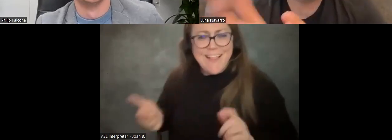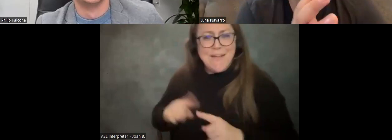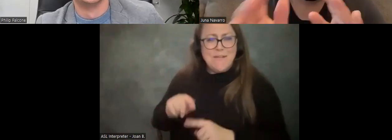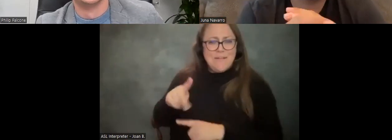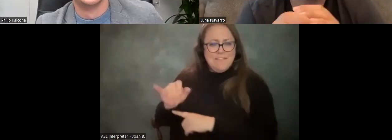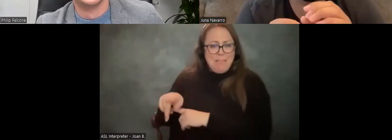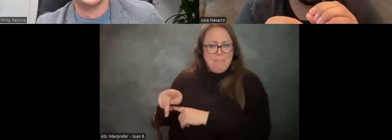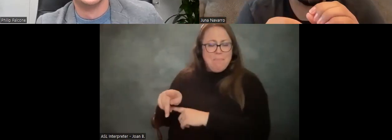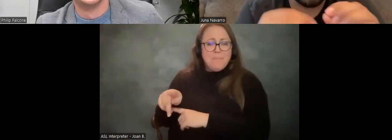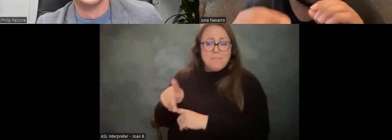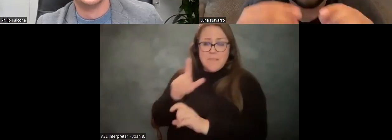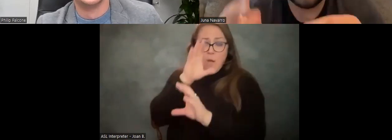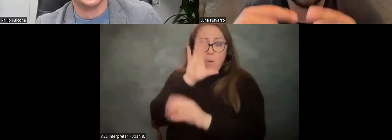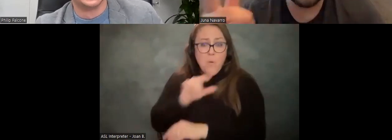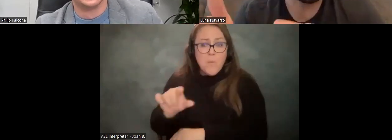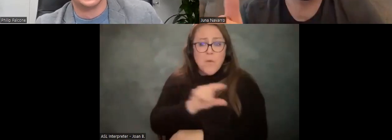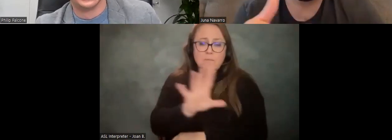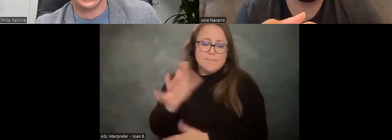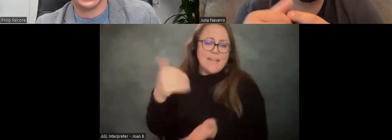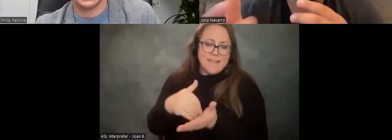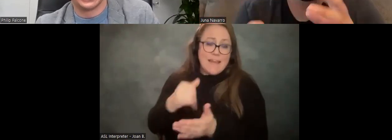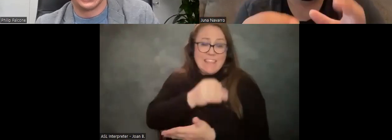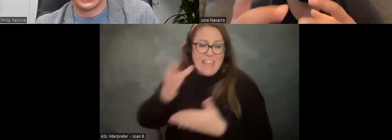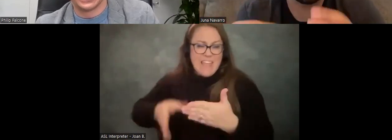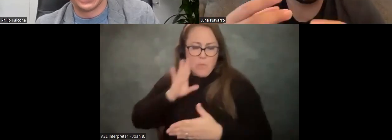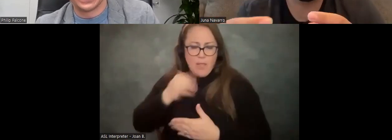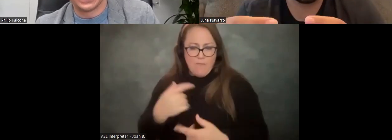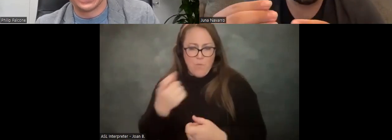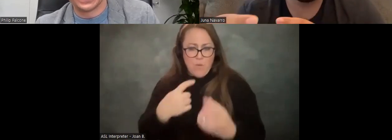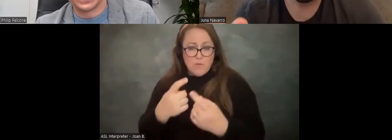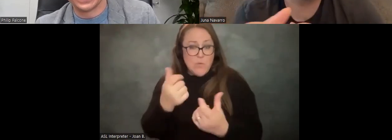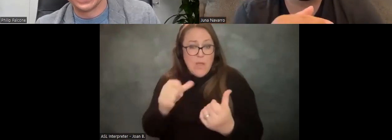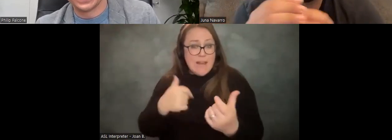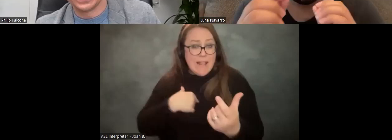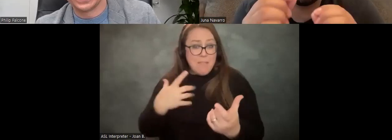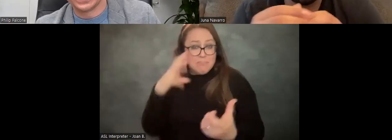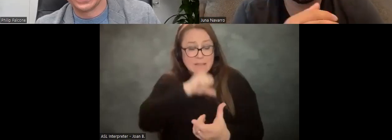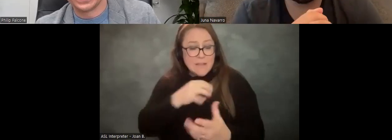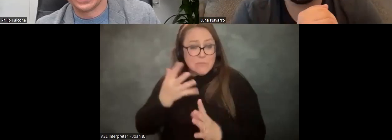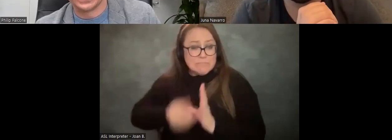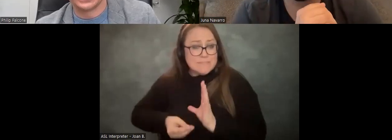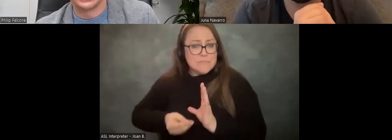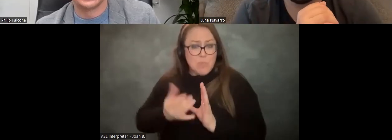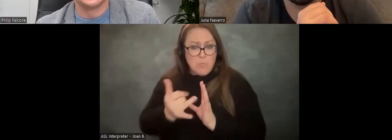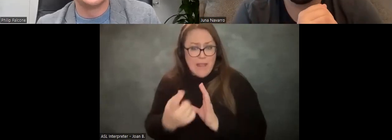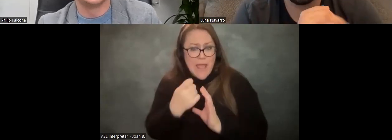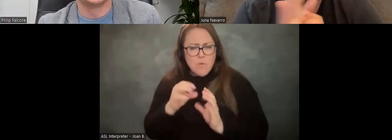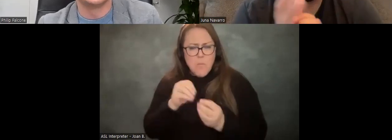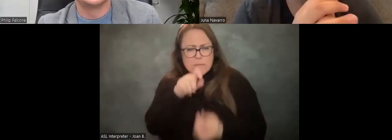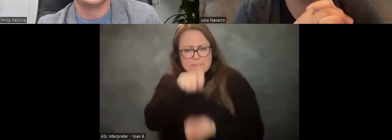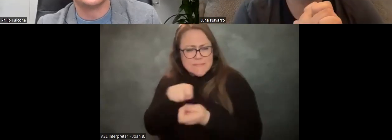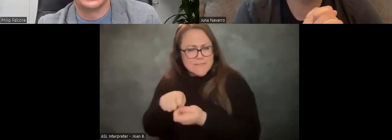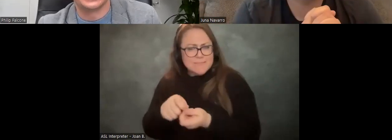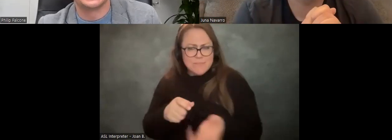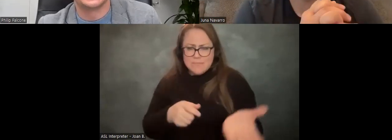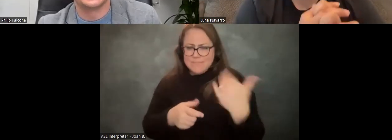Philip. I hope you guys, and then again, we'll have Q&A at the end. So if there's anything that I missed or any detail you'd like to explore, I'll be